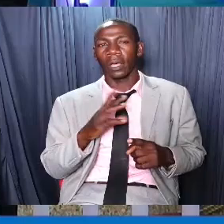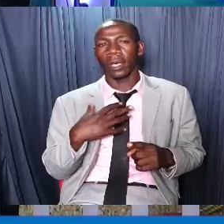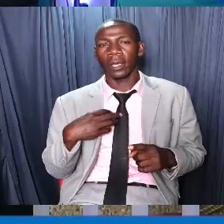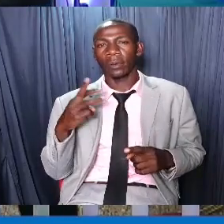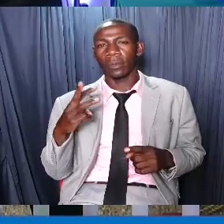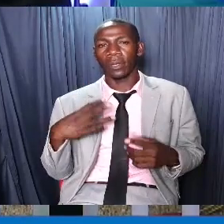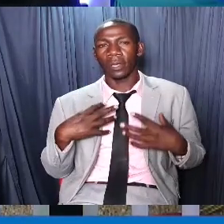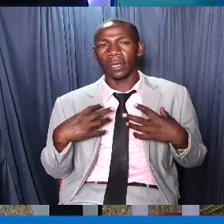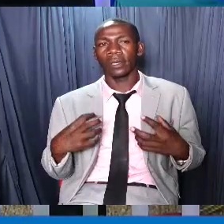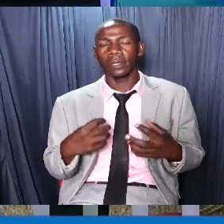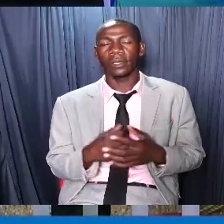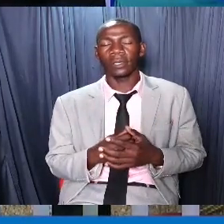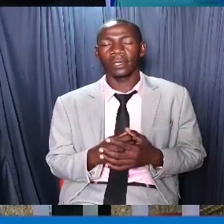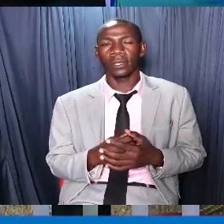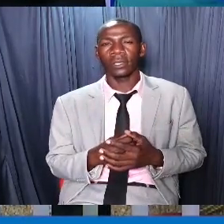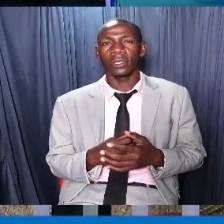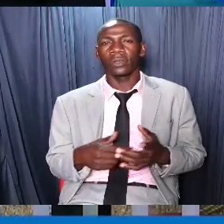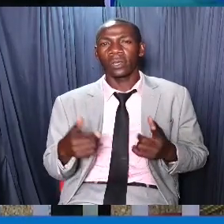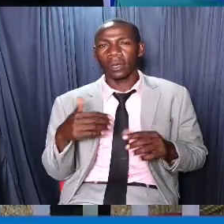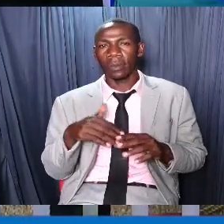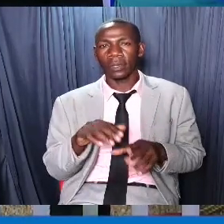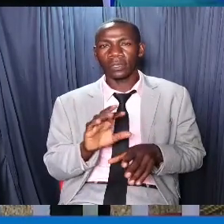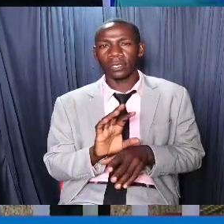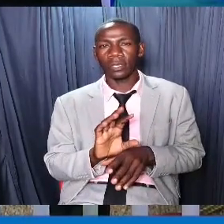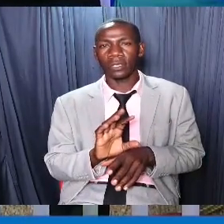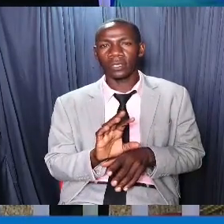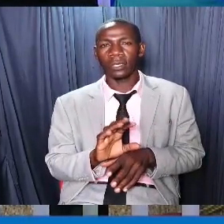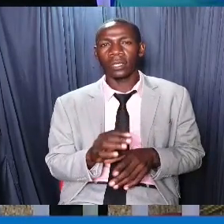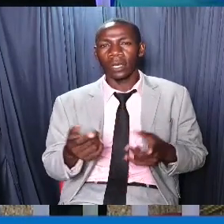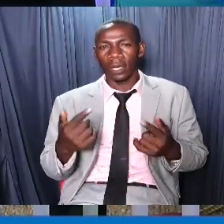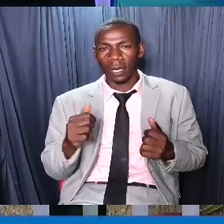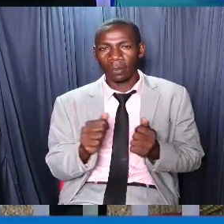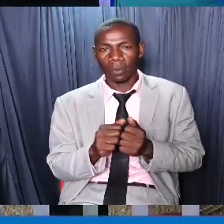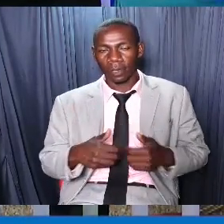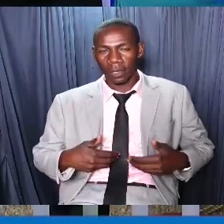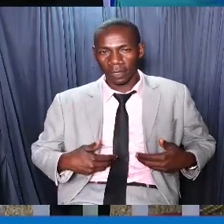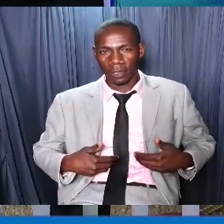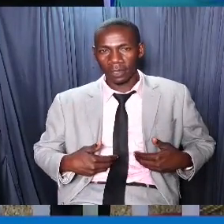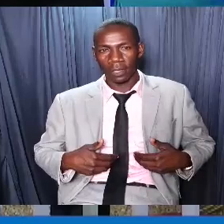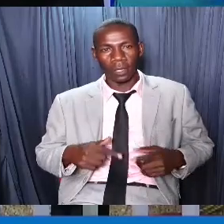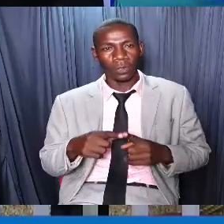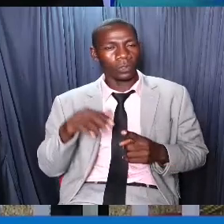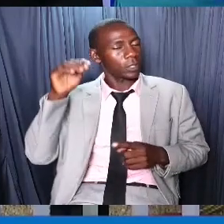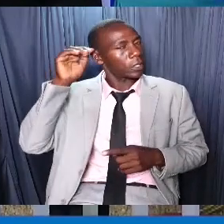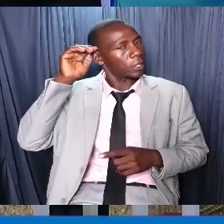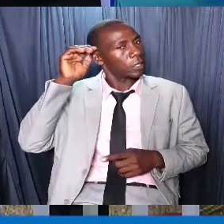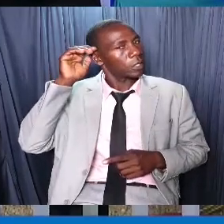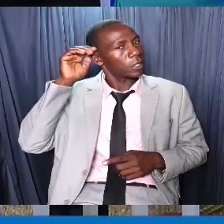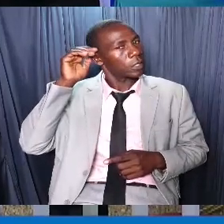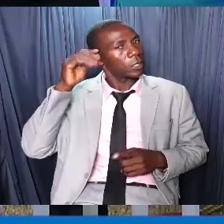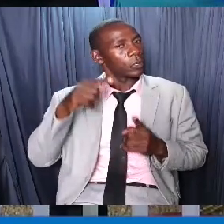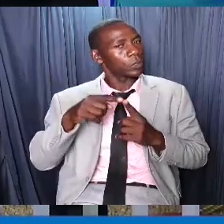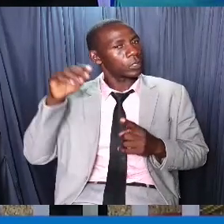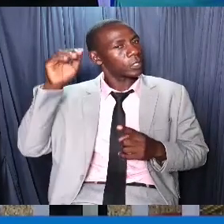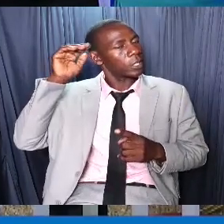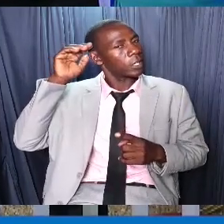And you shall be healed. Ndio unapokuja kanisani. When you come to church. Ndio ukiwa na njaa. Come hungry. Ya kusikiliza. To listen. Ya